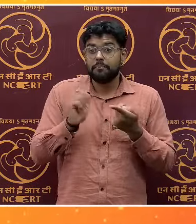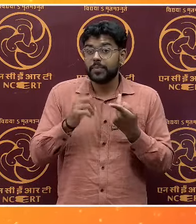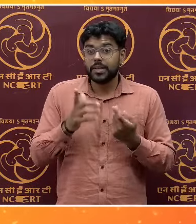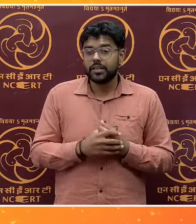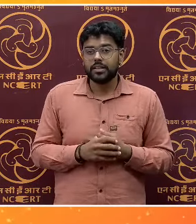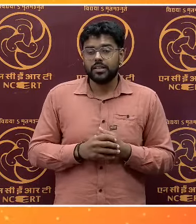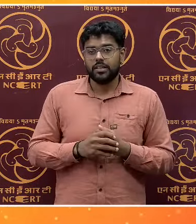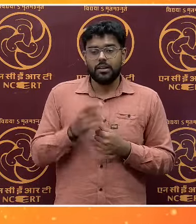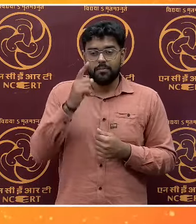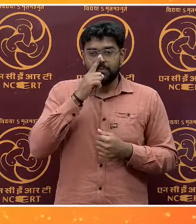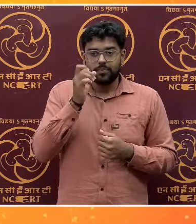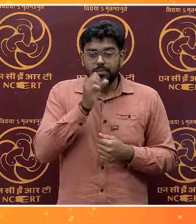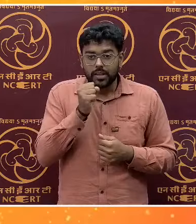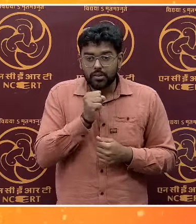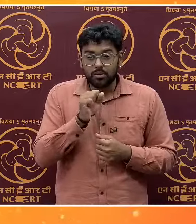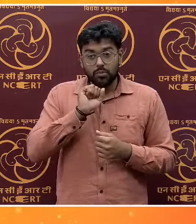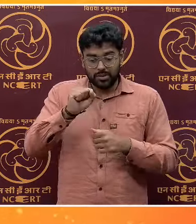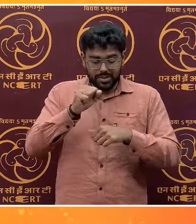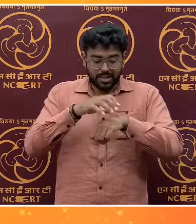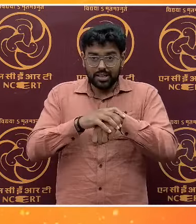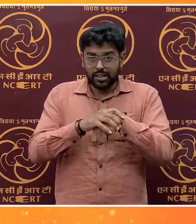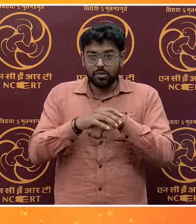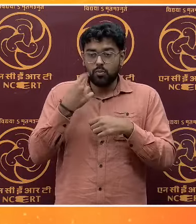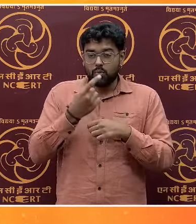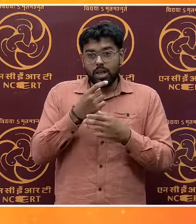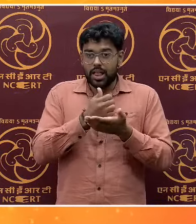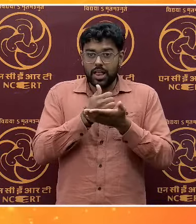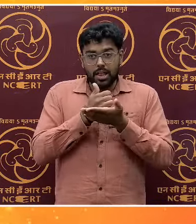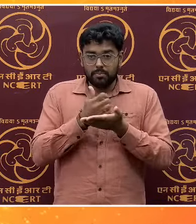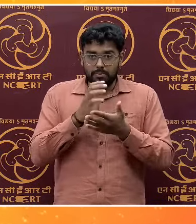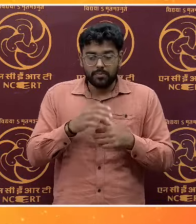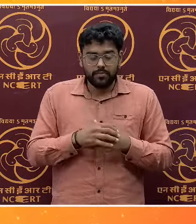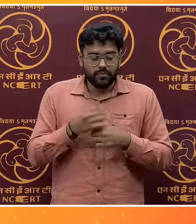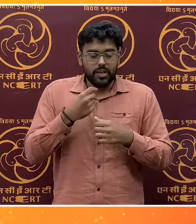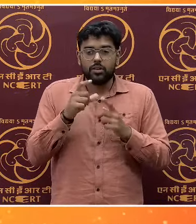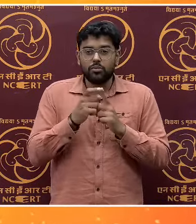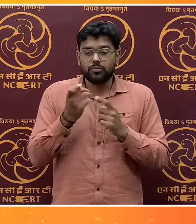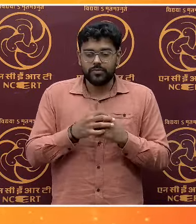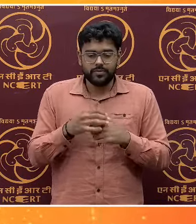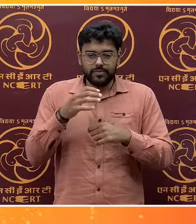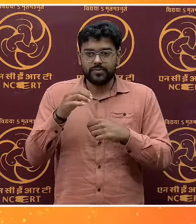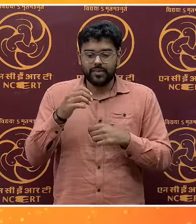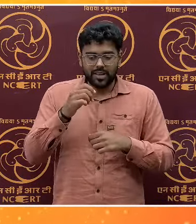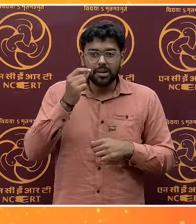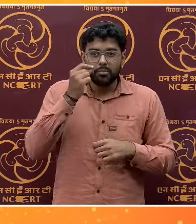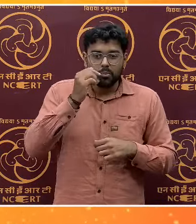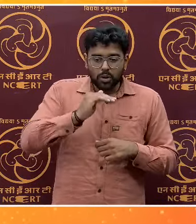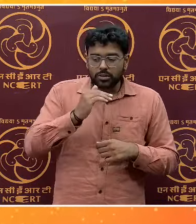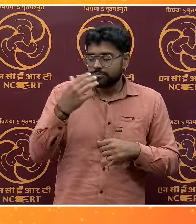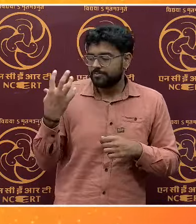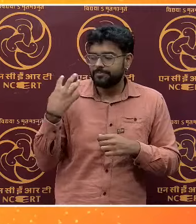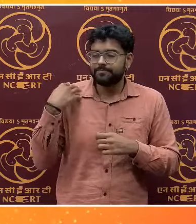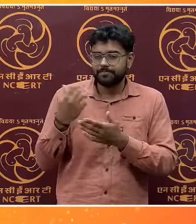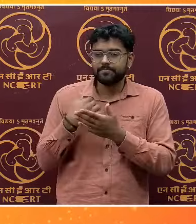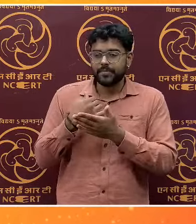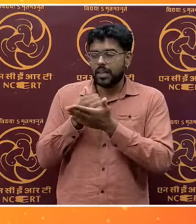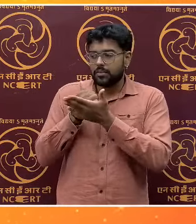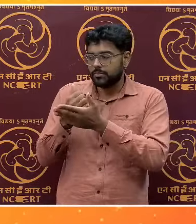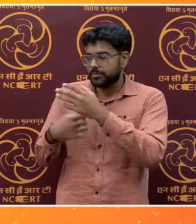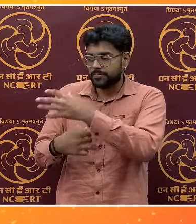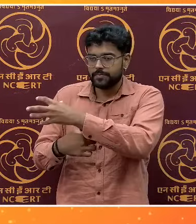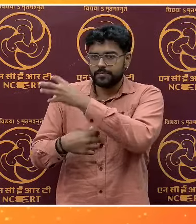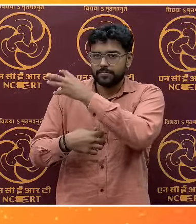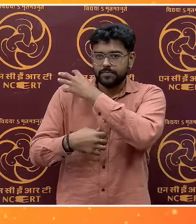aged hand, that needs very much help. She just put on his arm, a very young arm, and then, ma'am, without